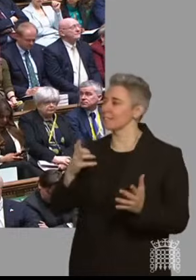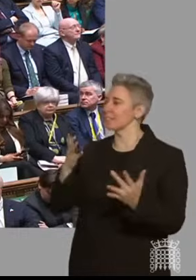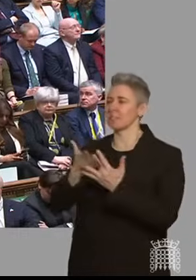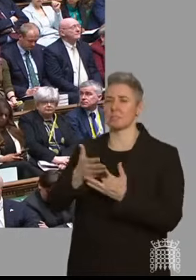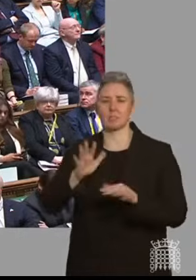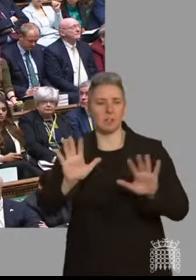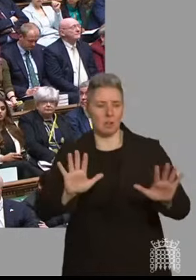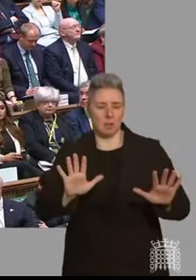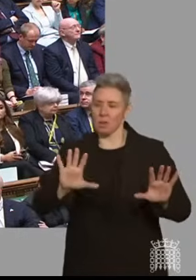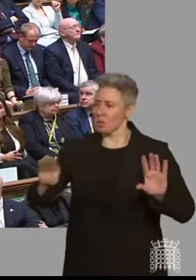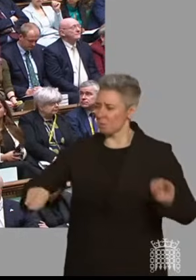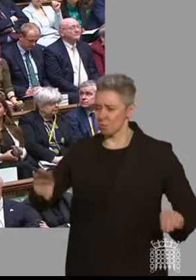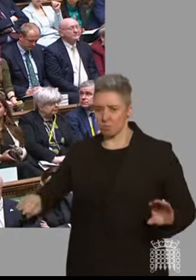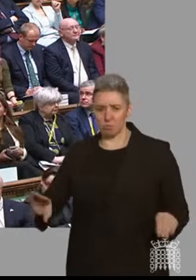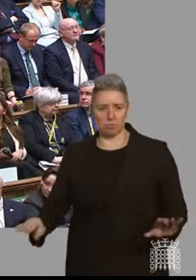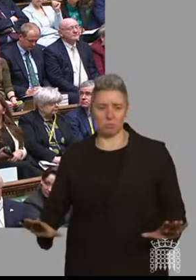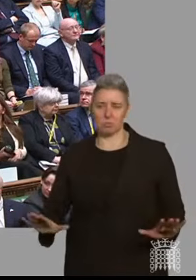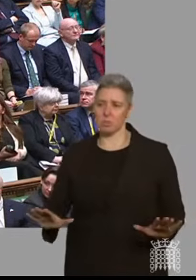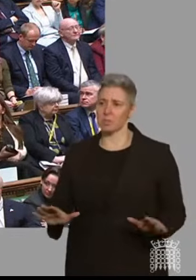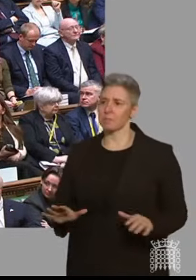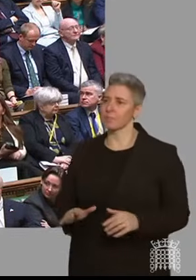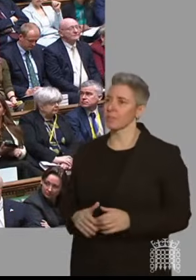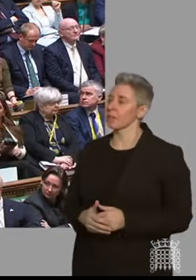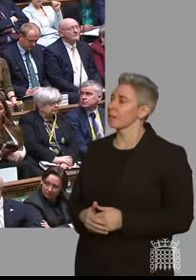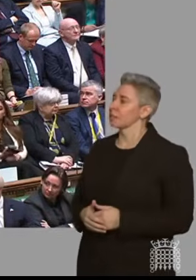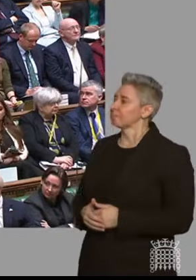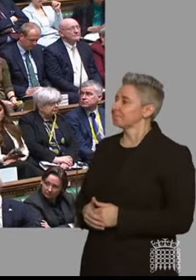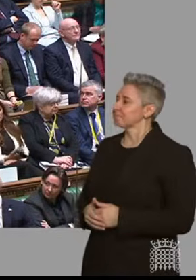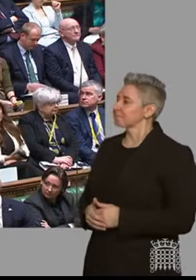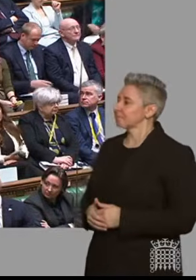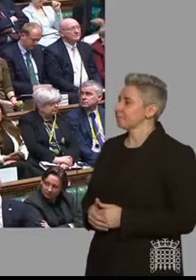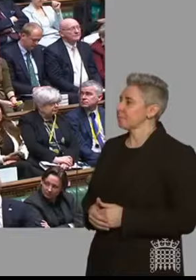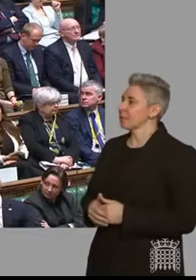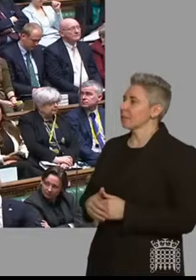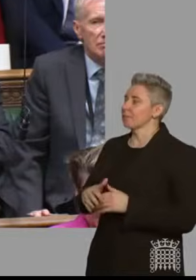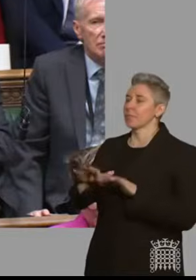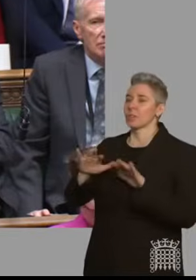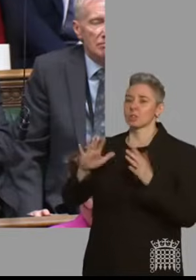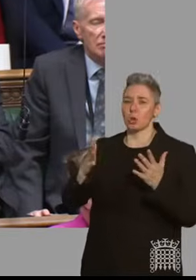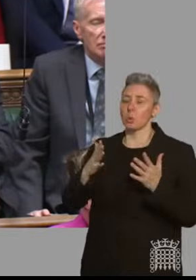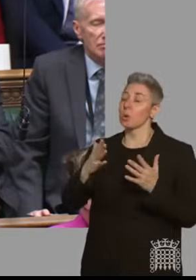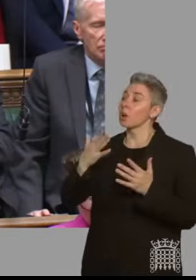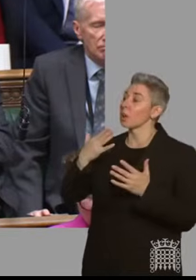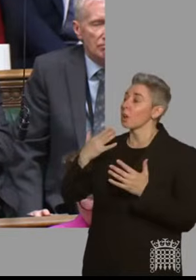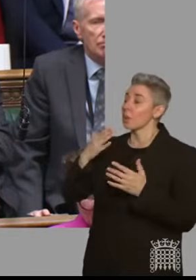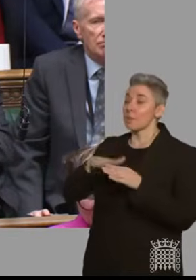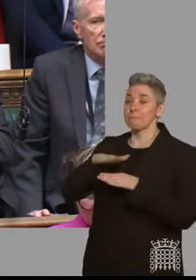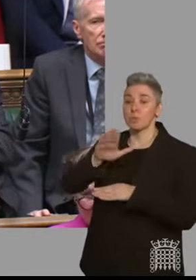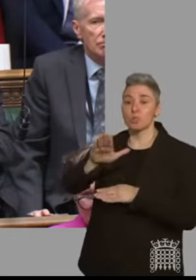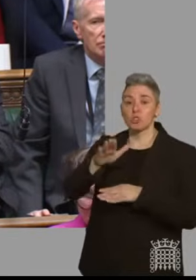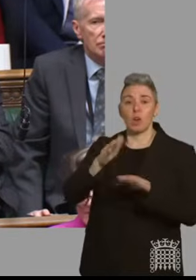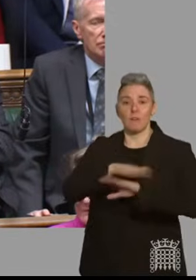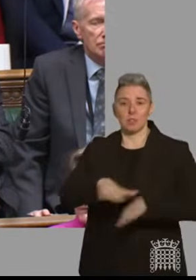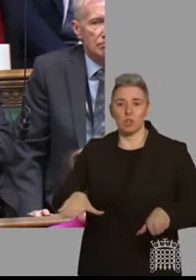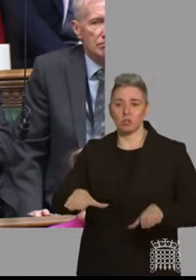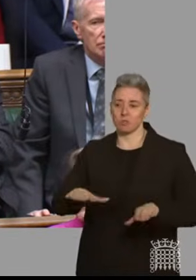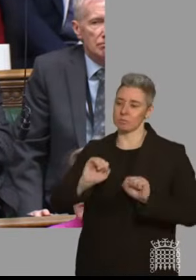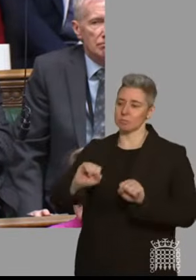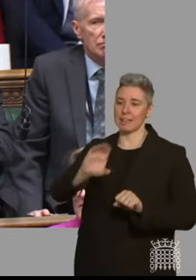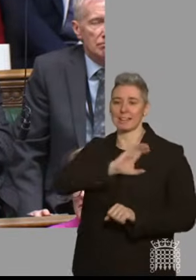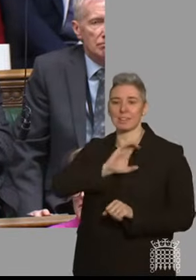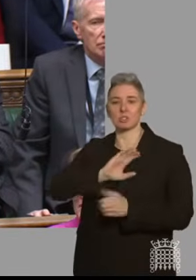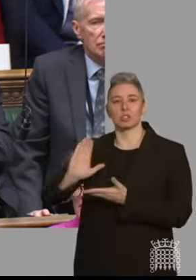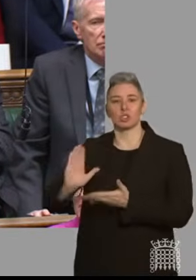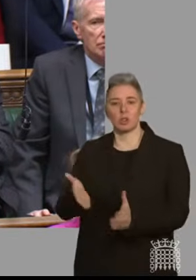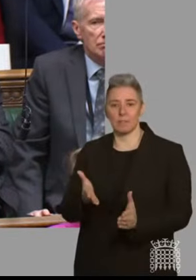Thank you, Mr. Speaker. The future of children's cancer services in my